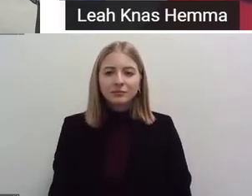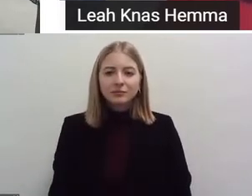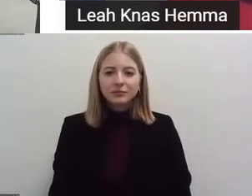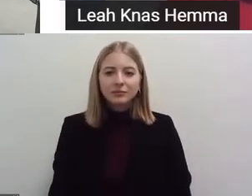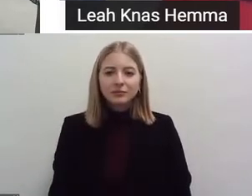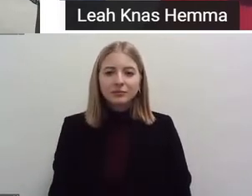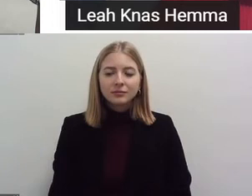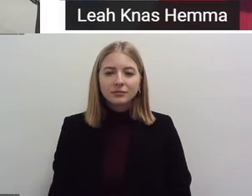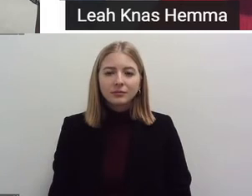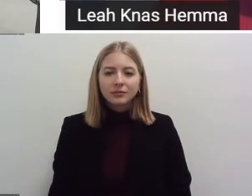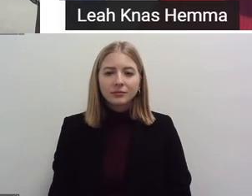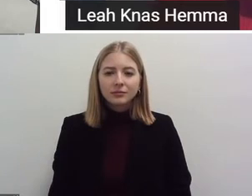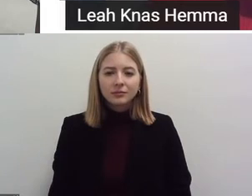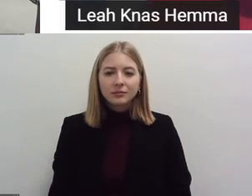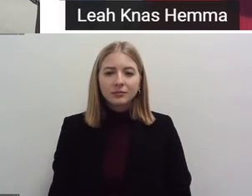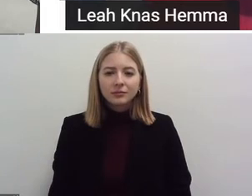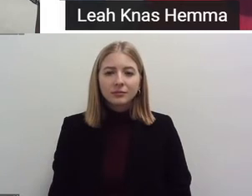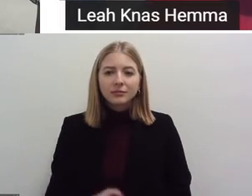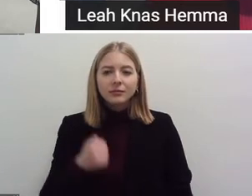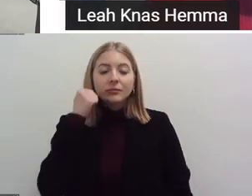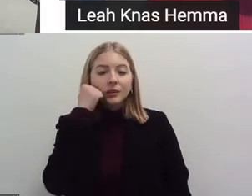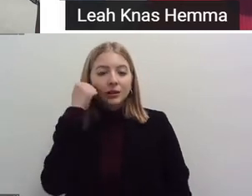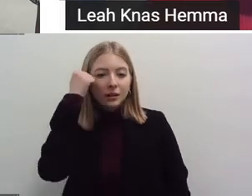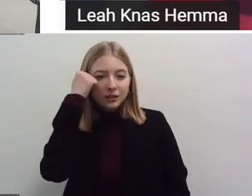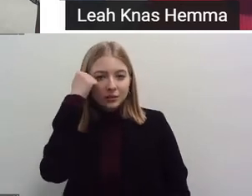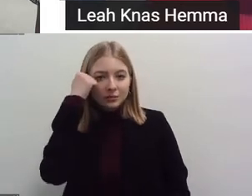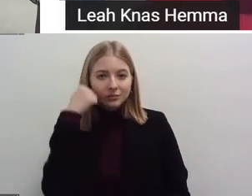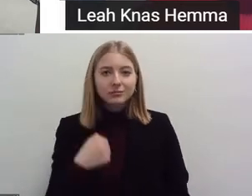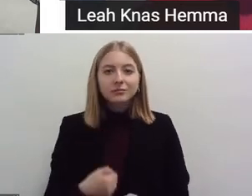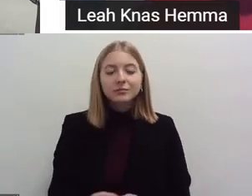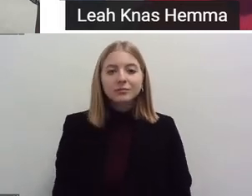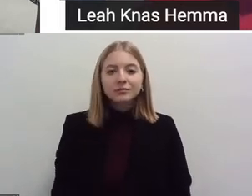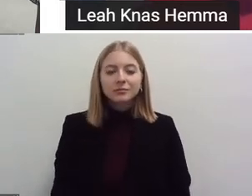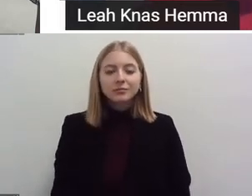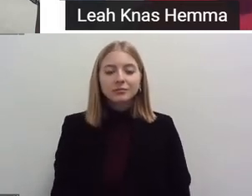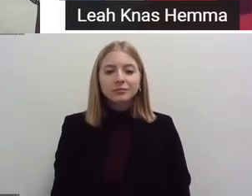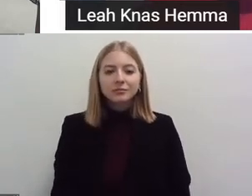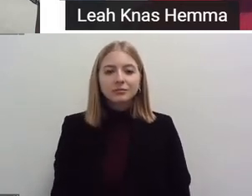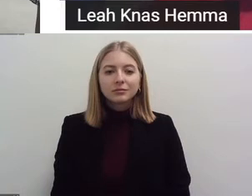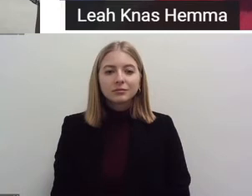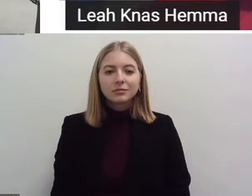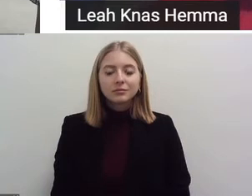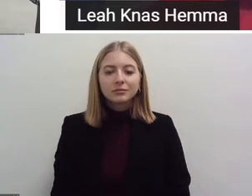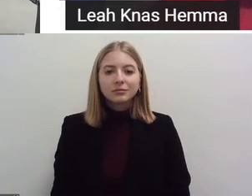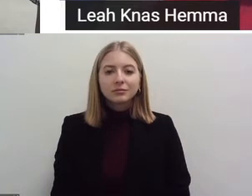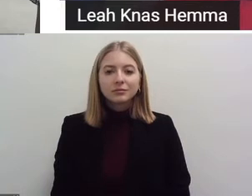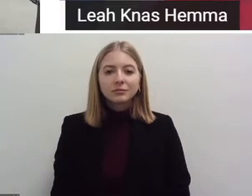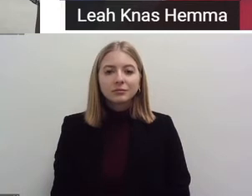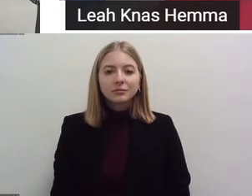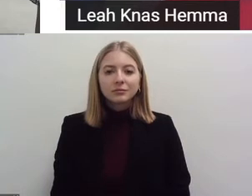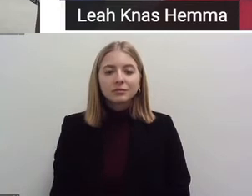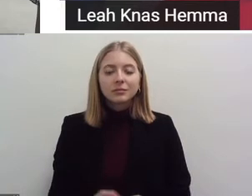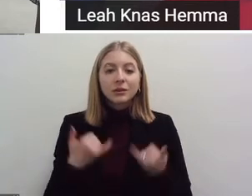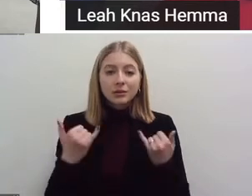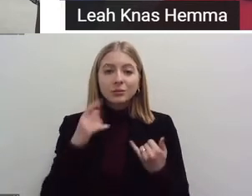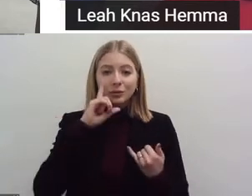Thank you very much, Elia. Before we move on to the other panelists, I have a short question for you. Since